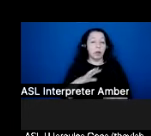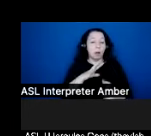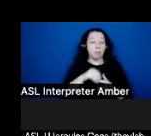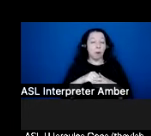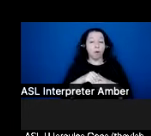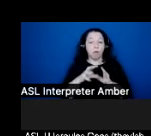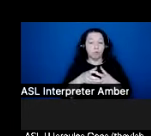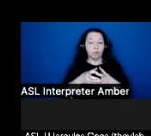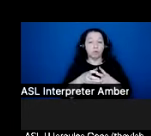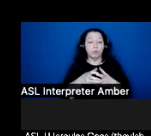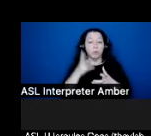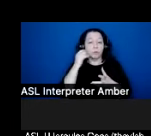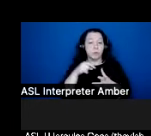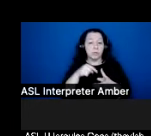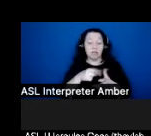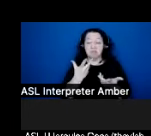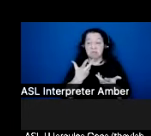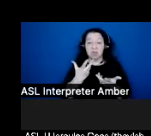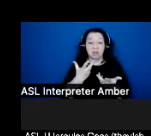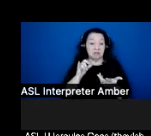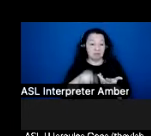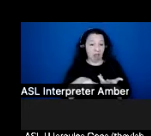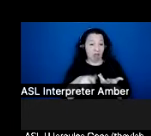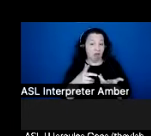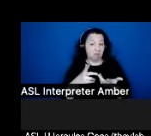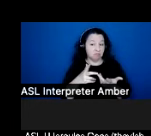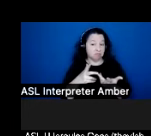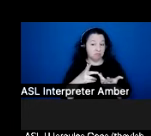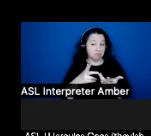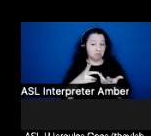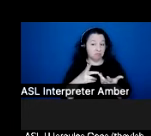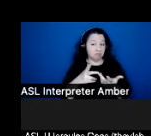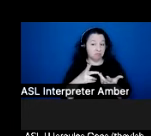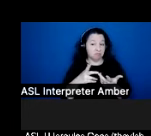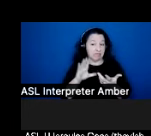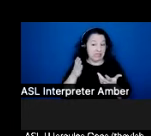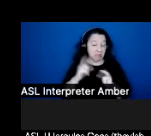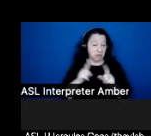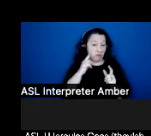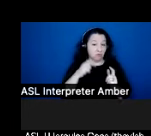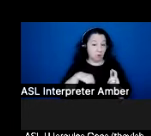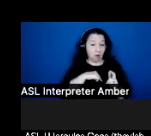this show up differently for Native folks?